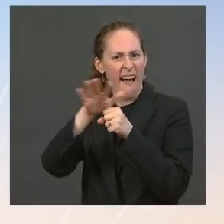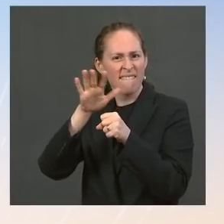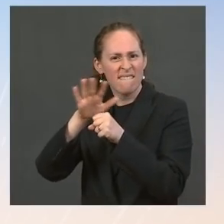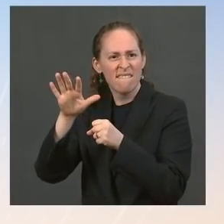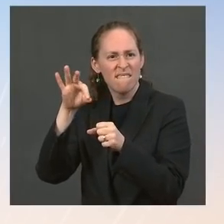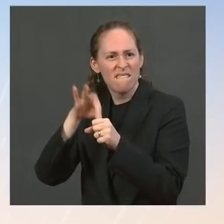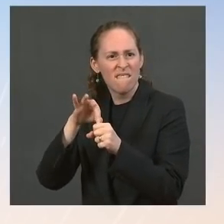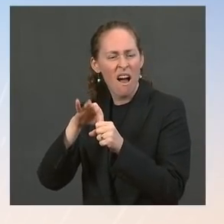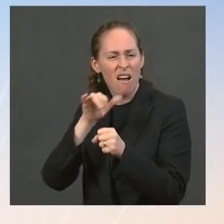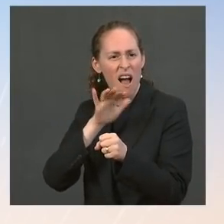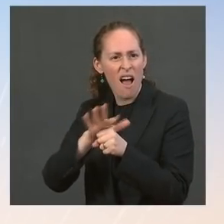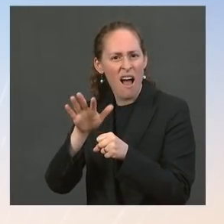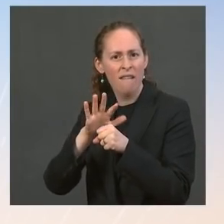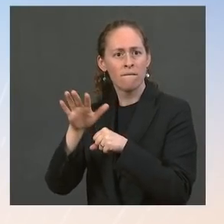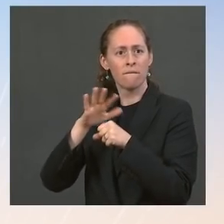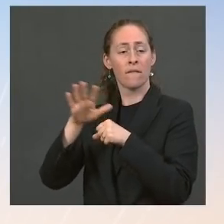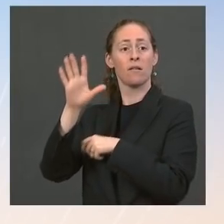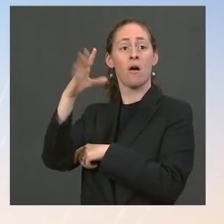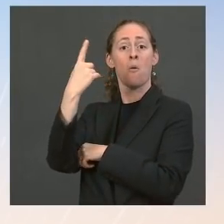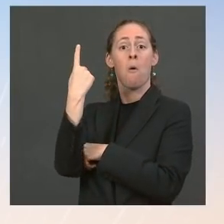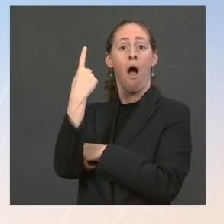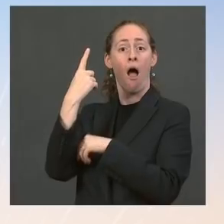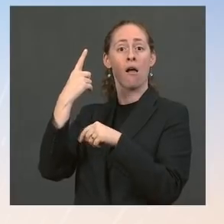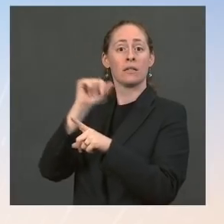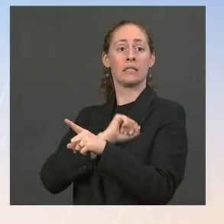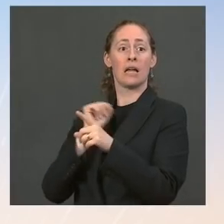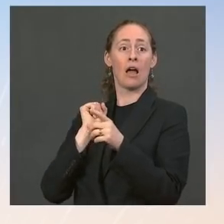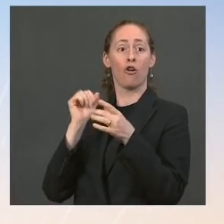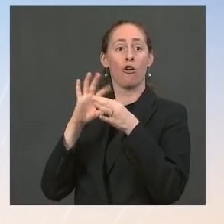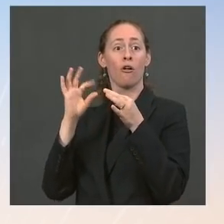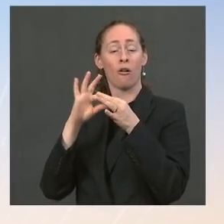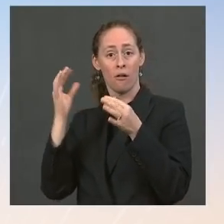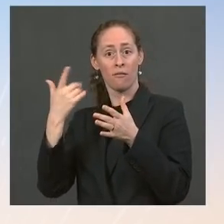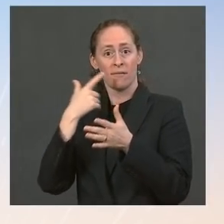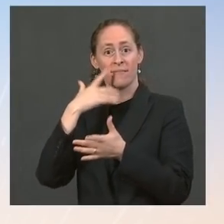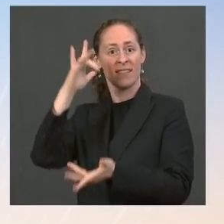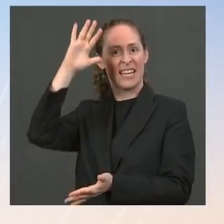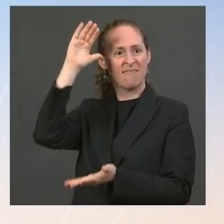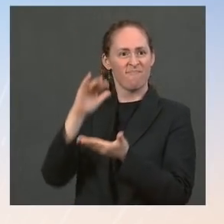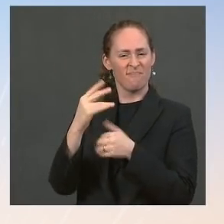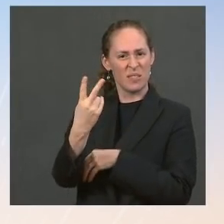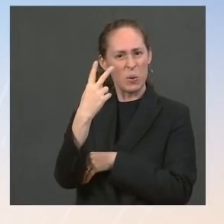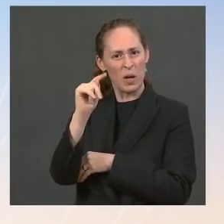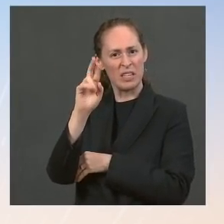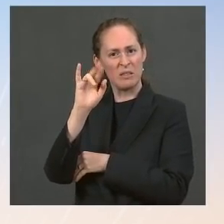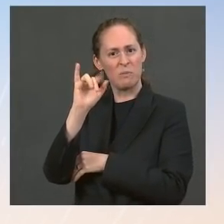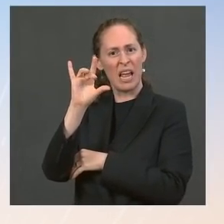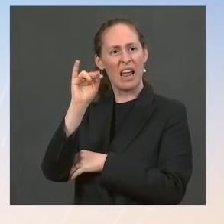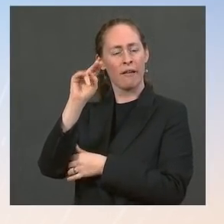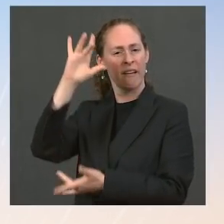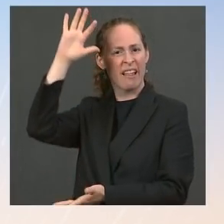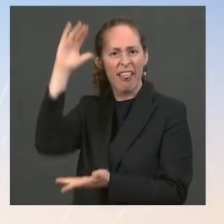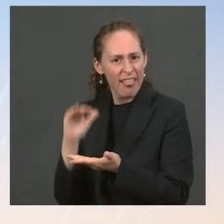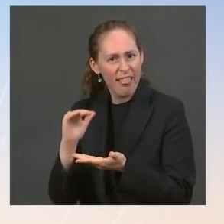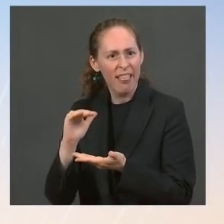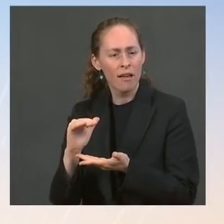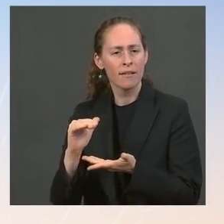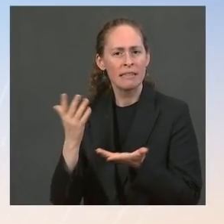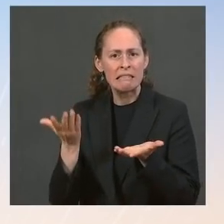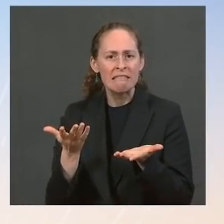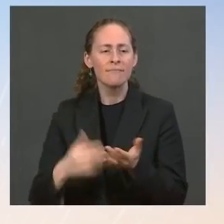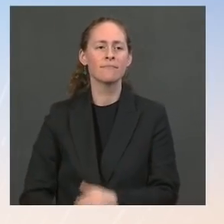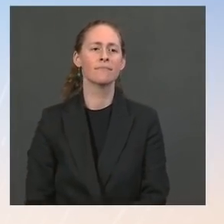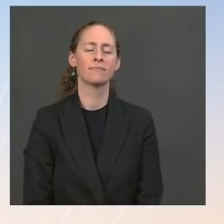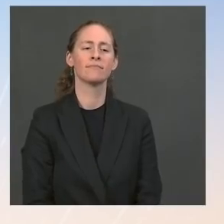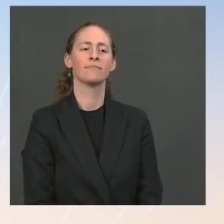line number, and there's no clear way to bridge those gaps. Well, I think the president views this as the last several days, and even